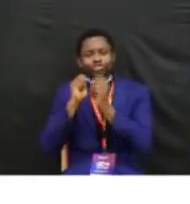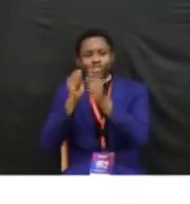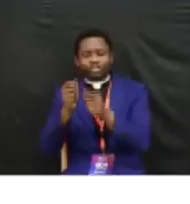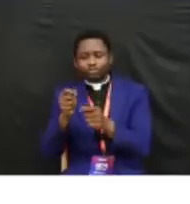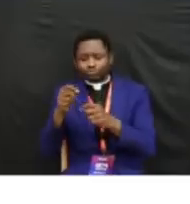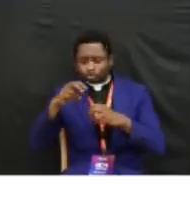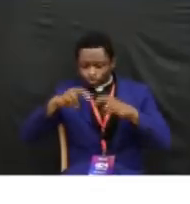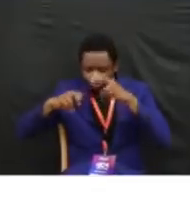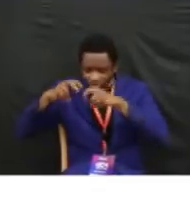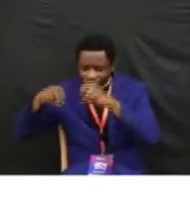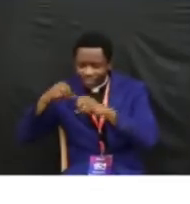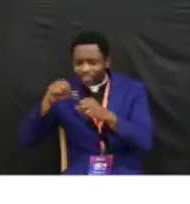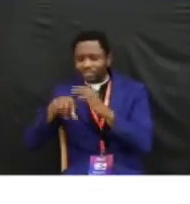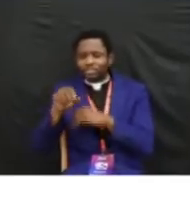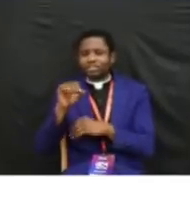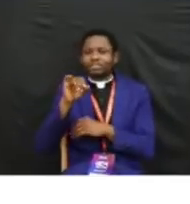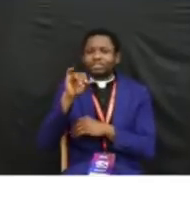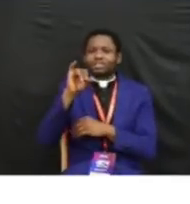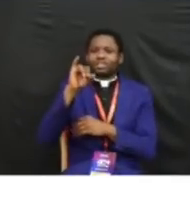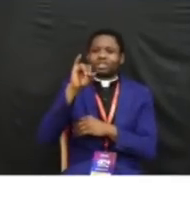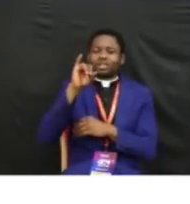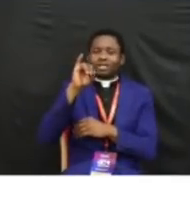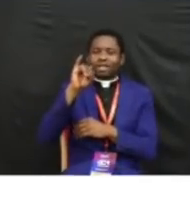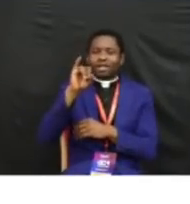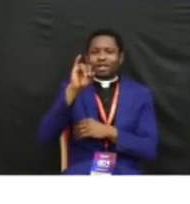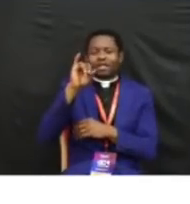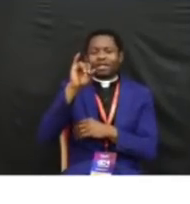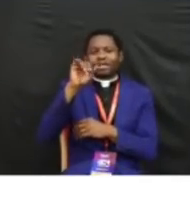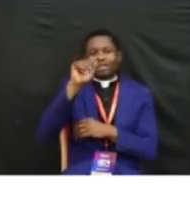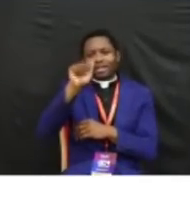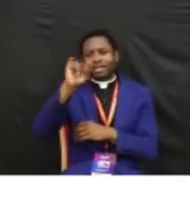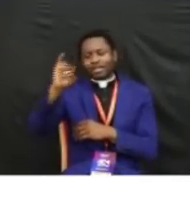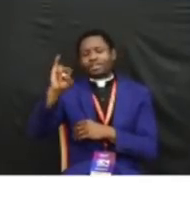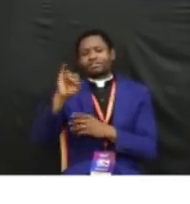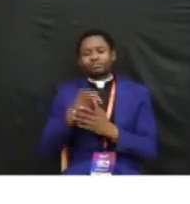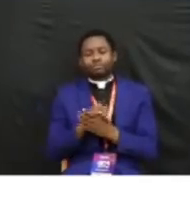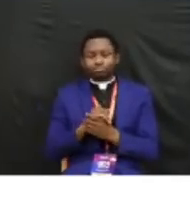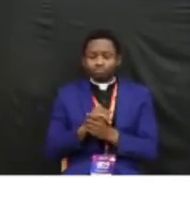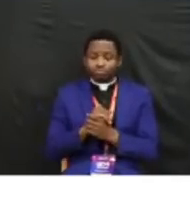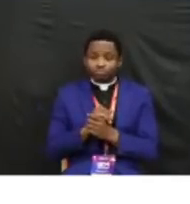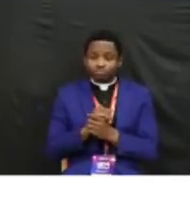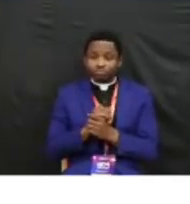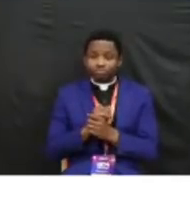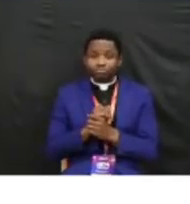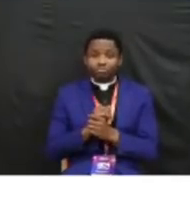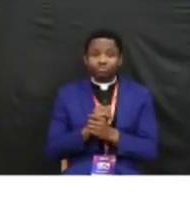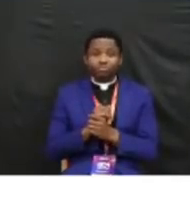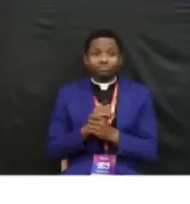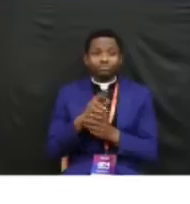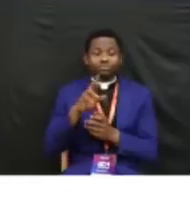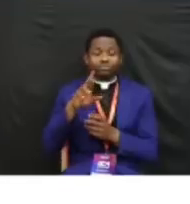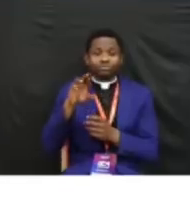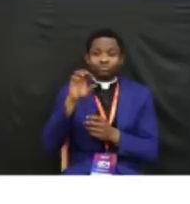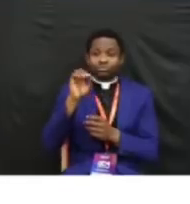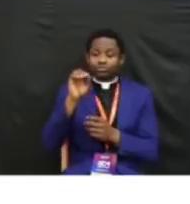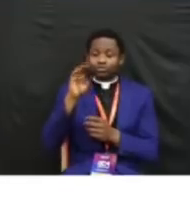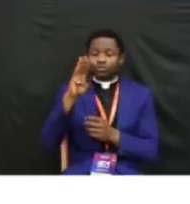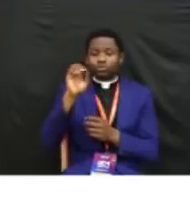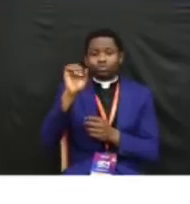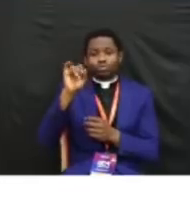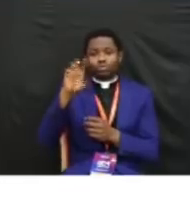artificial intelligence. Cyber physical systems, robotics, laser tech technologies